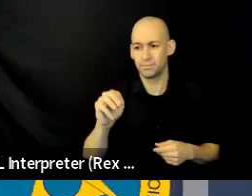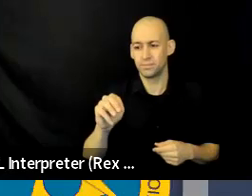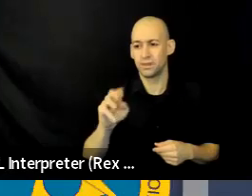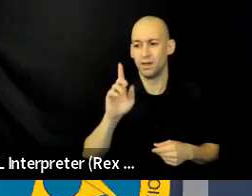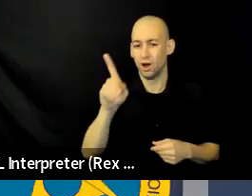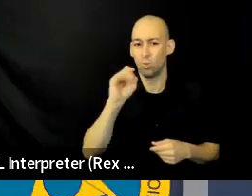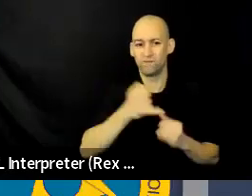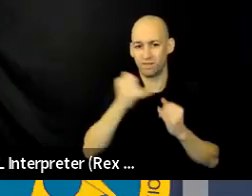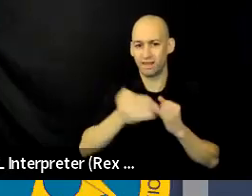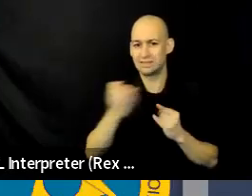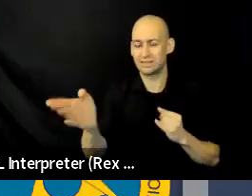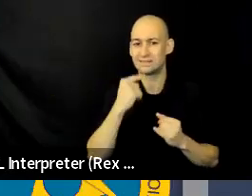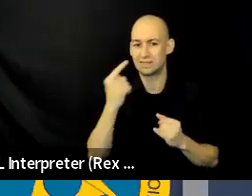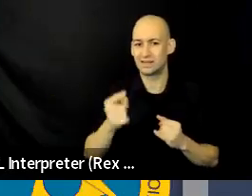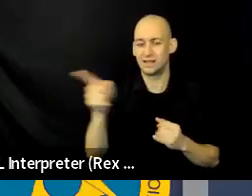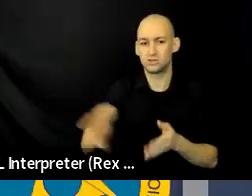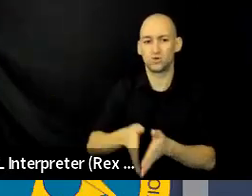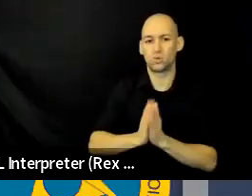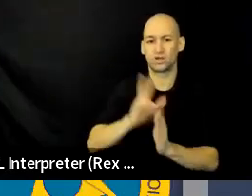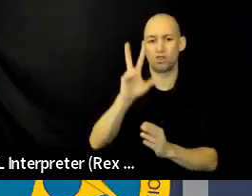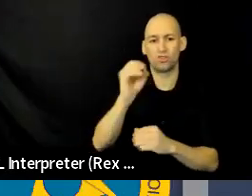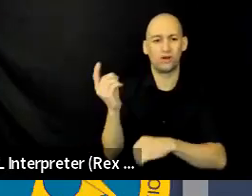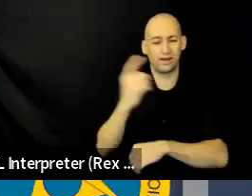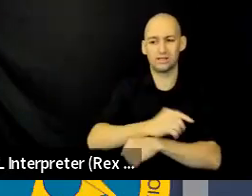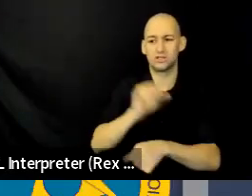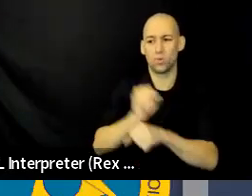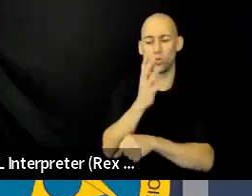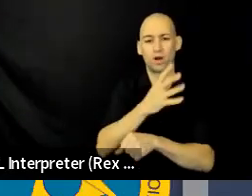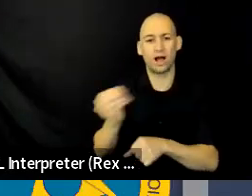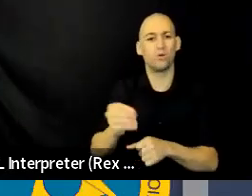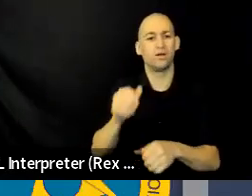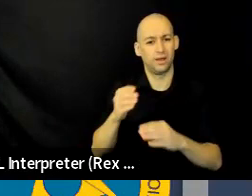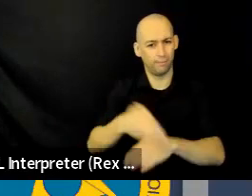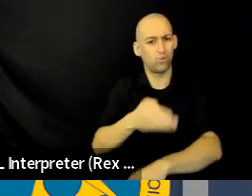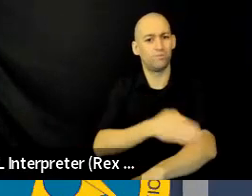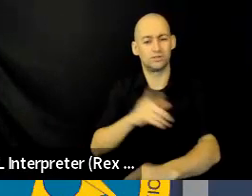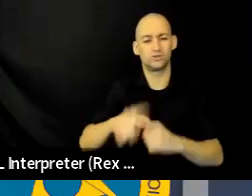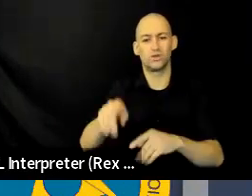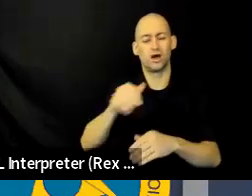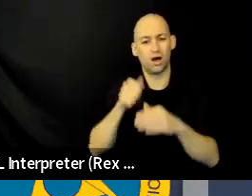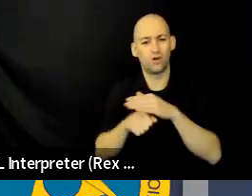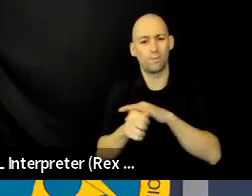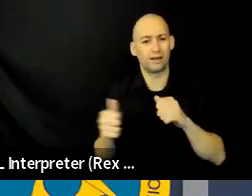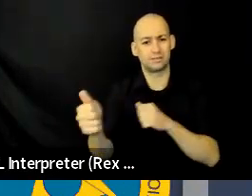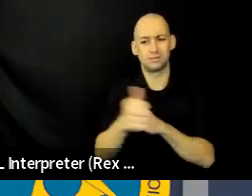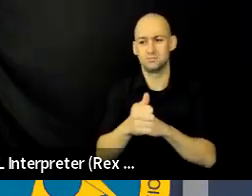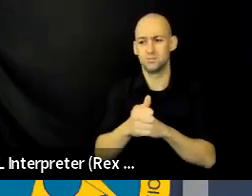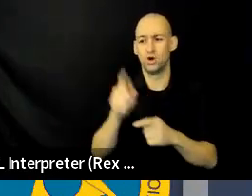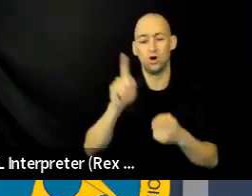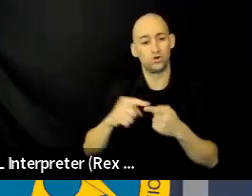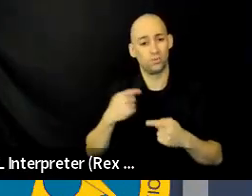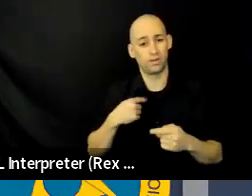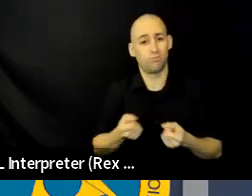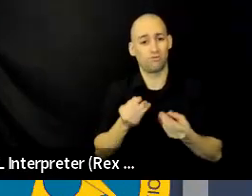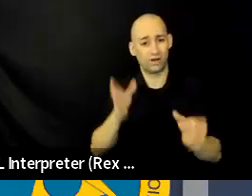things he said, was that he was requesting 30 days to work out improvements to the underpass, which to me provided some hope that